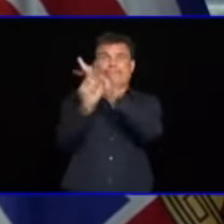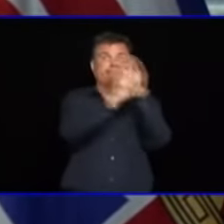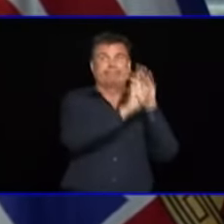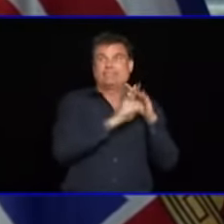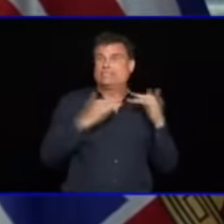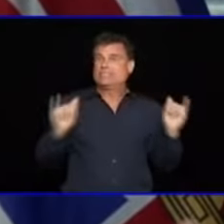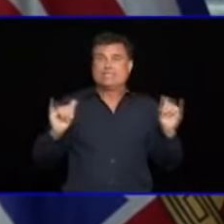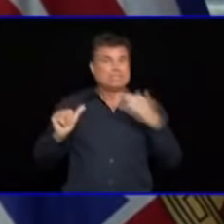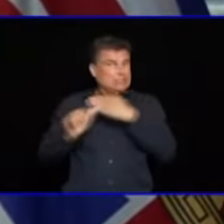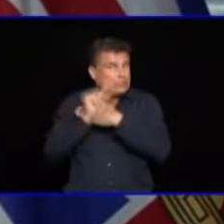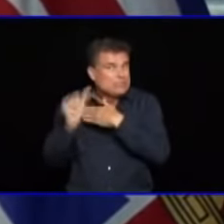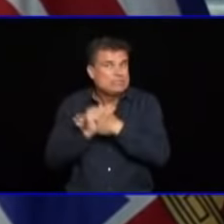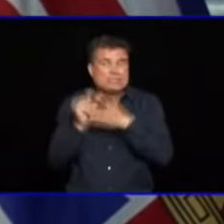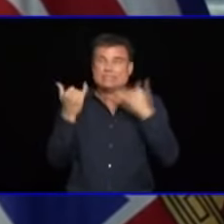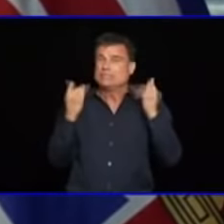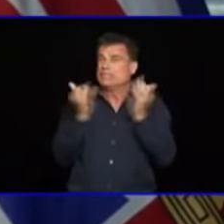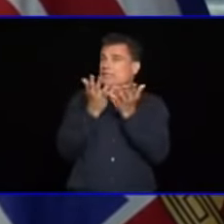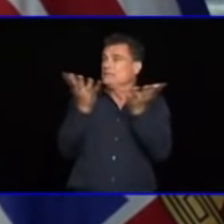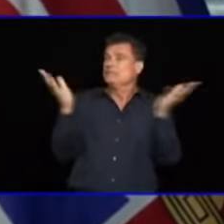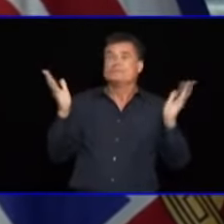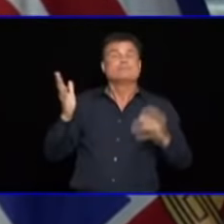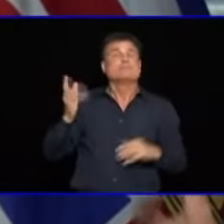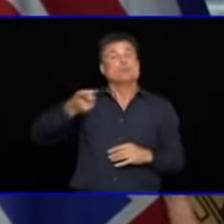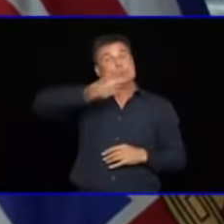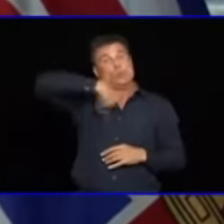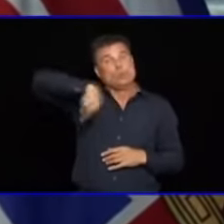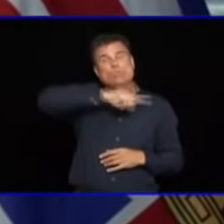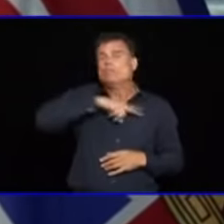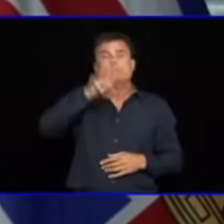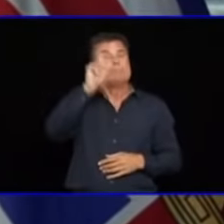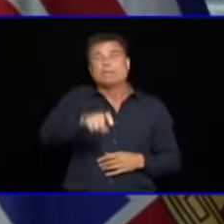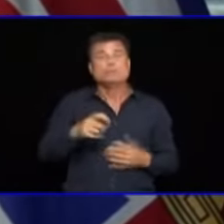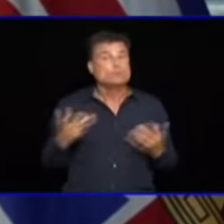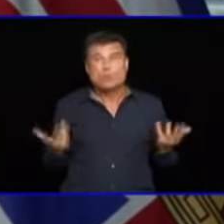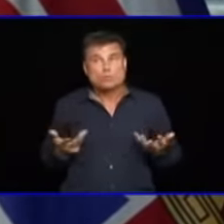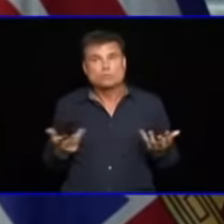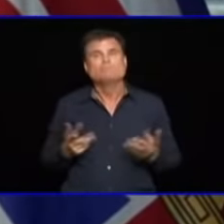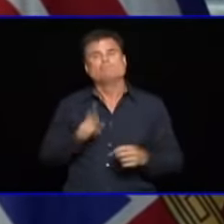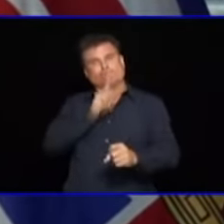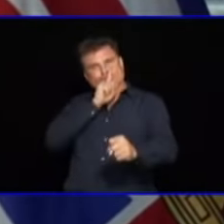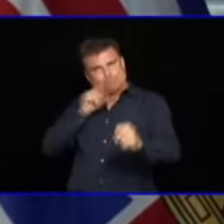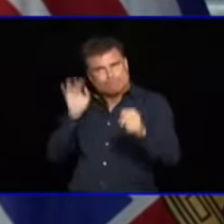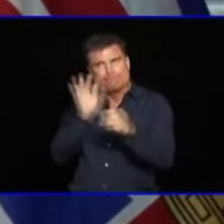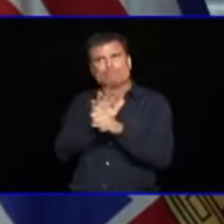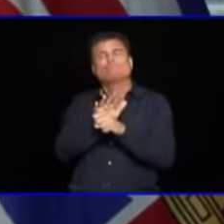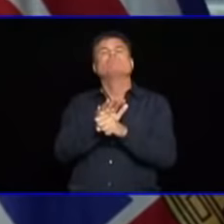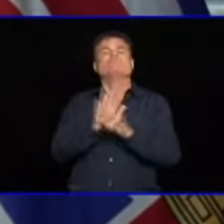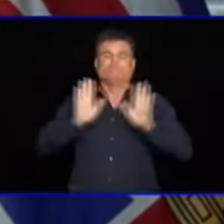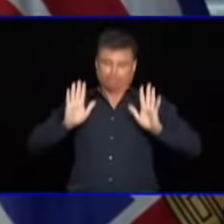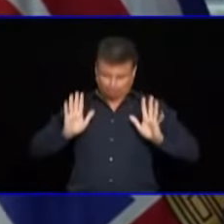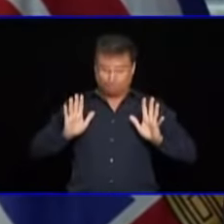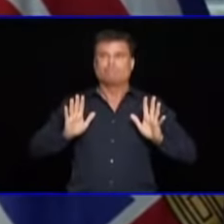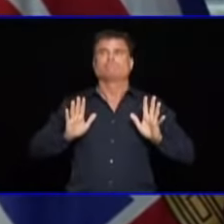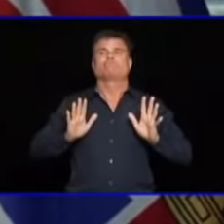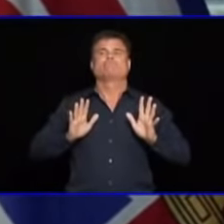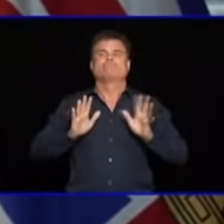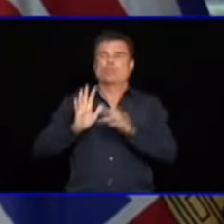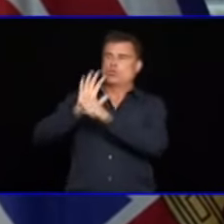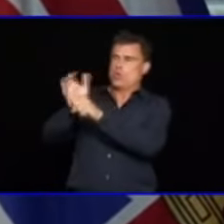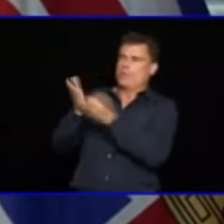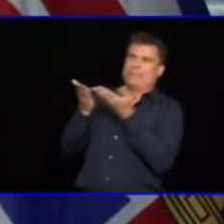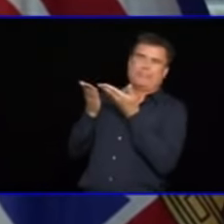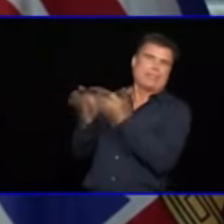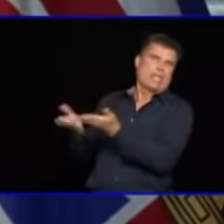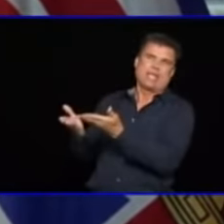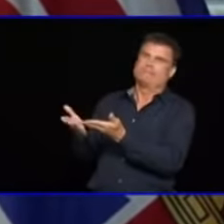come. We have to continue to be all in. We have to transform this new normal into something that we can live with and embrace